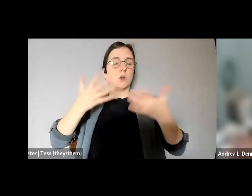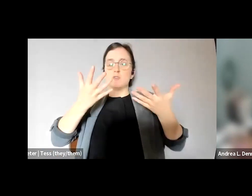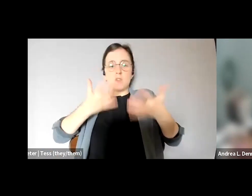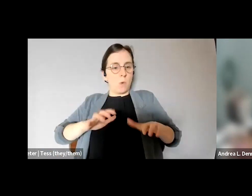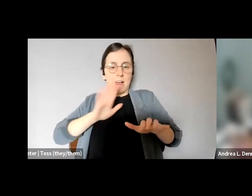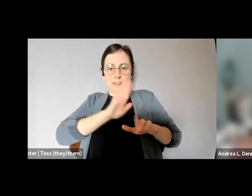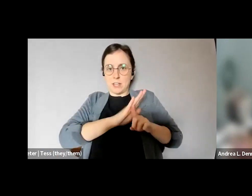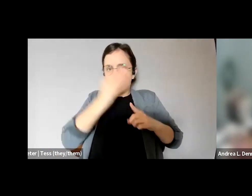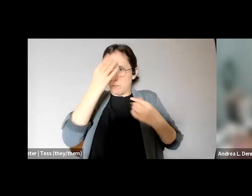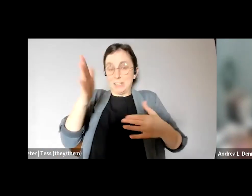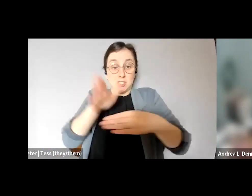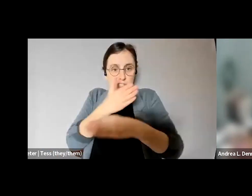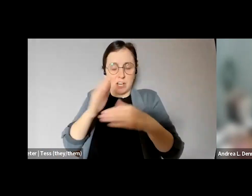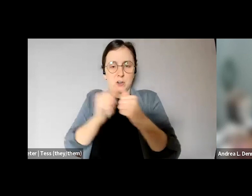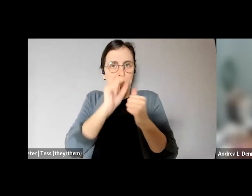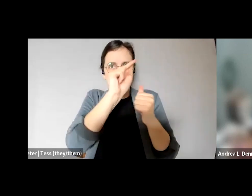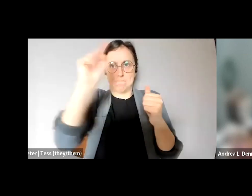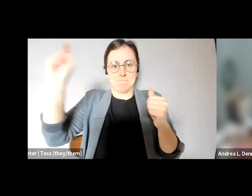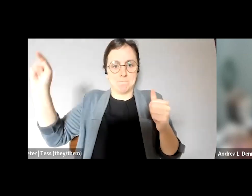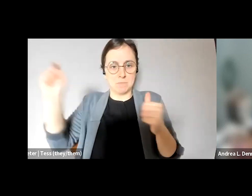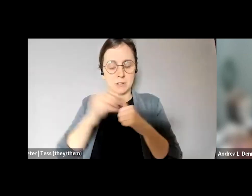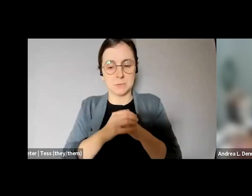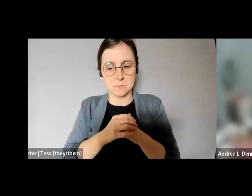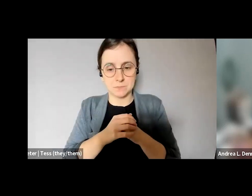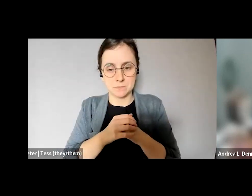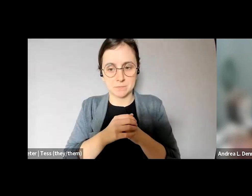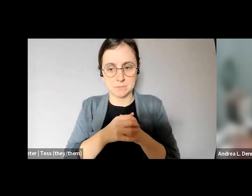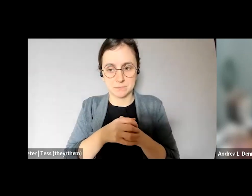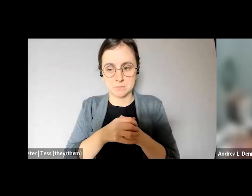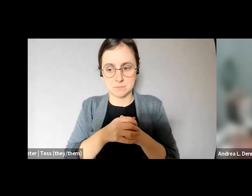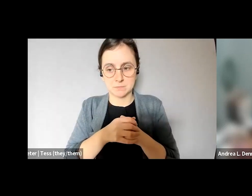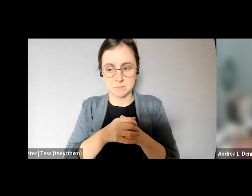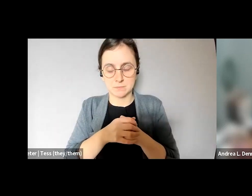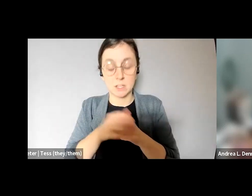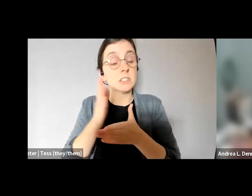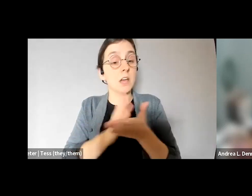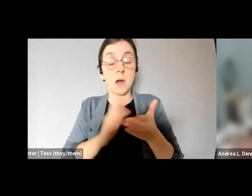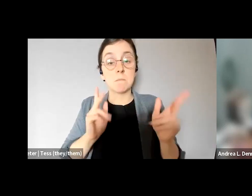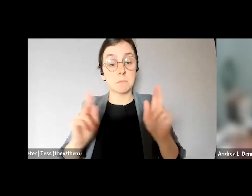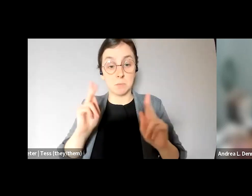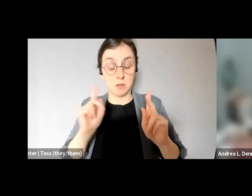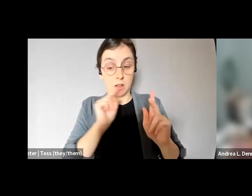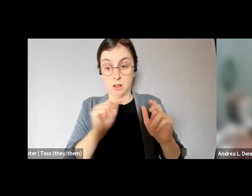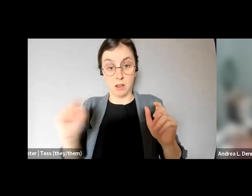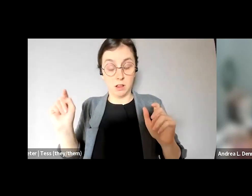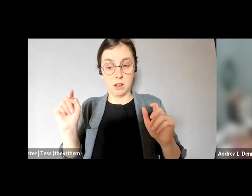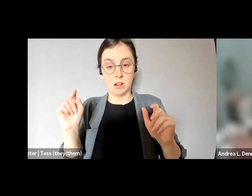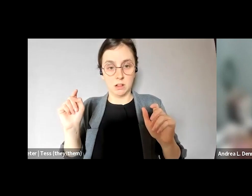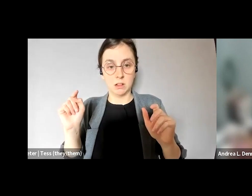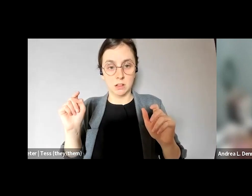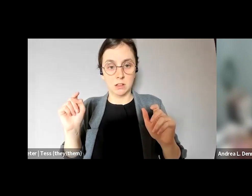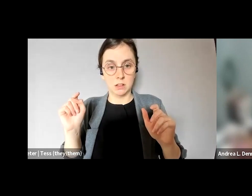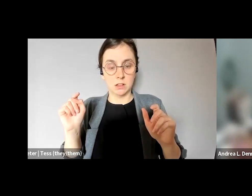So again, right, some of what might come up for individuals in some is that that some individuals